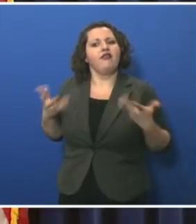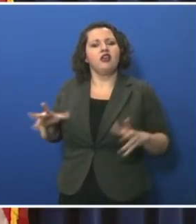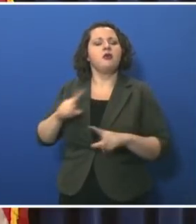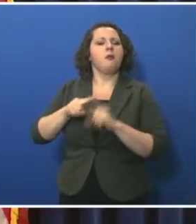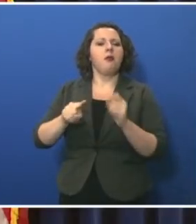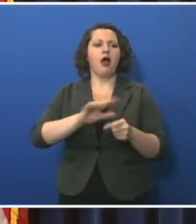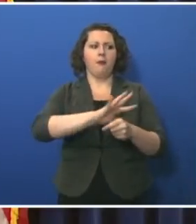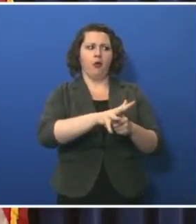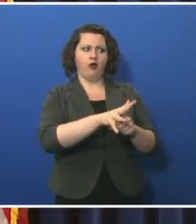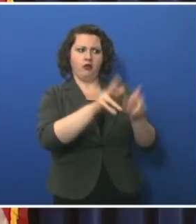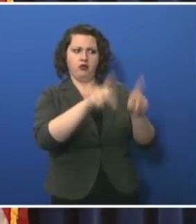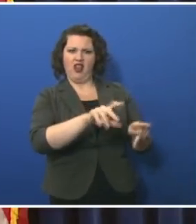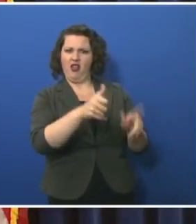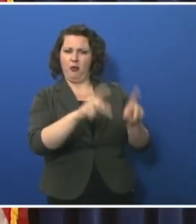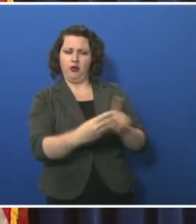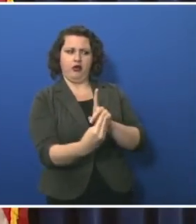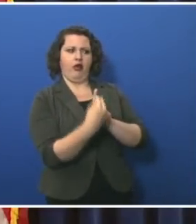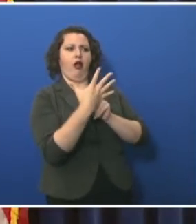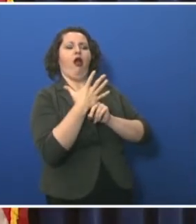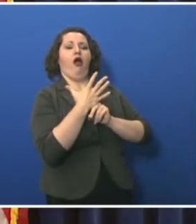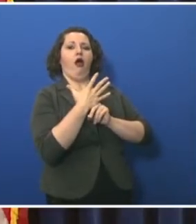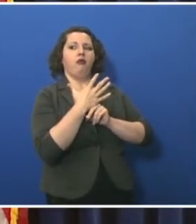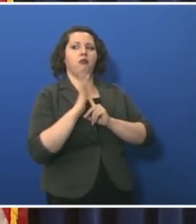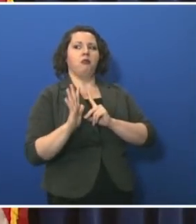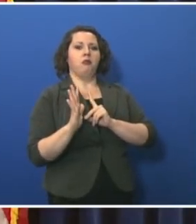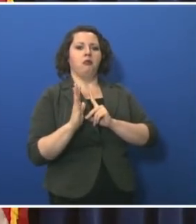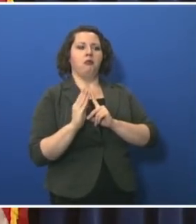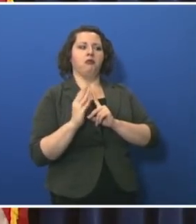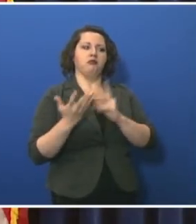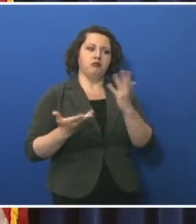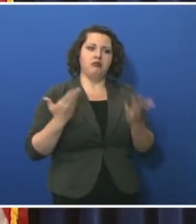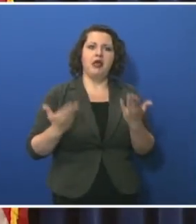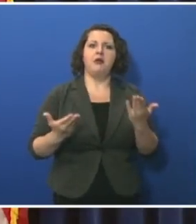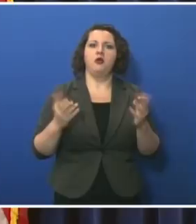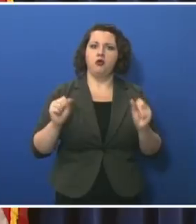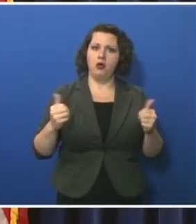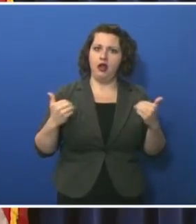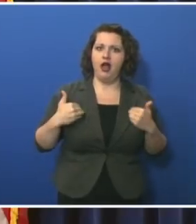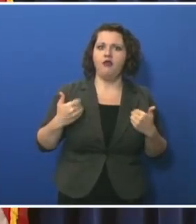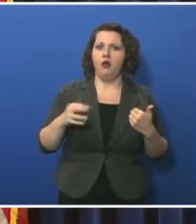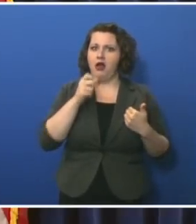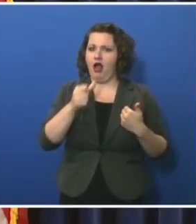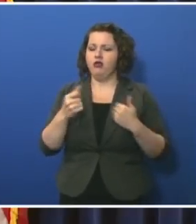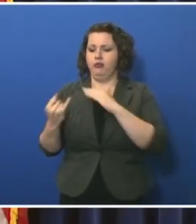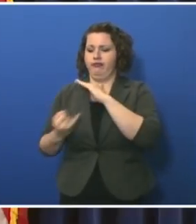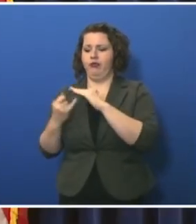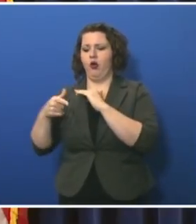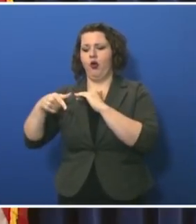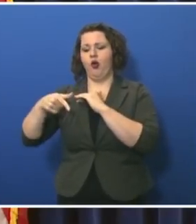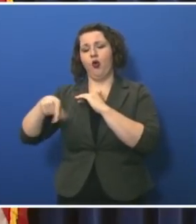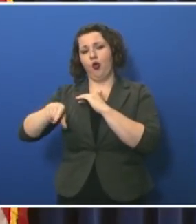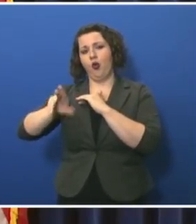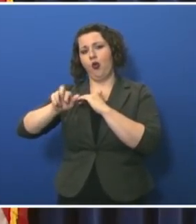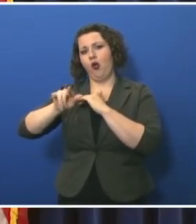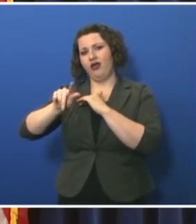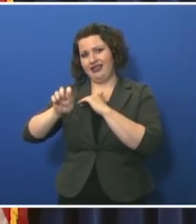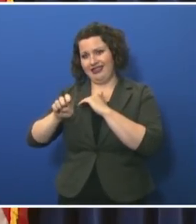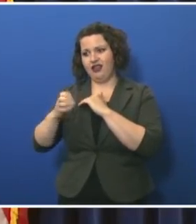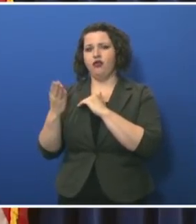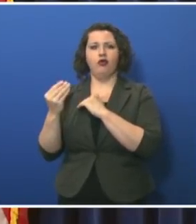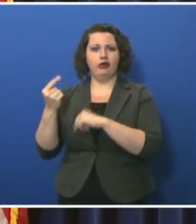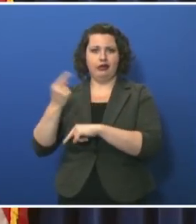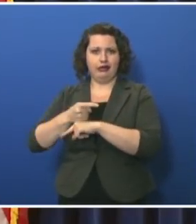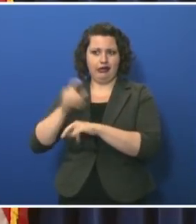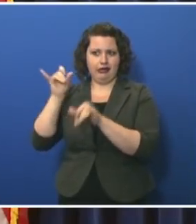to somebody who's had COVID. And this is an important thing to do because if you stay away from other people for a period of 14